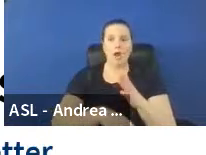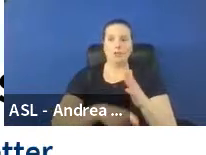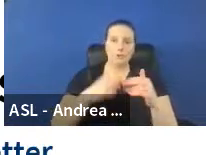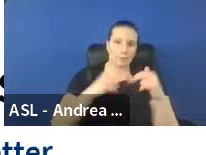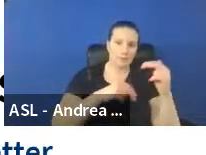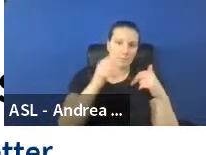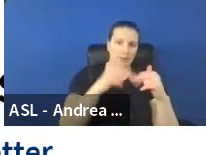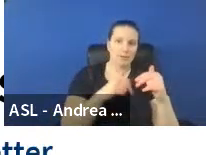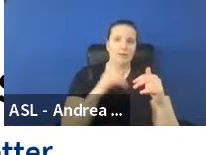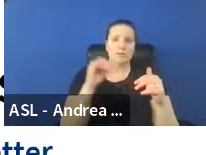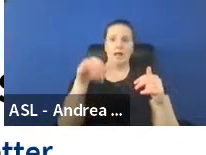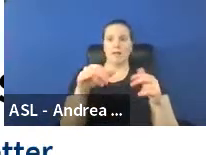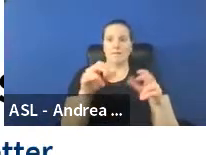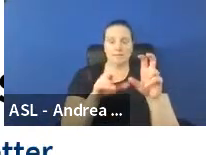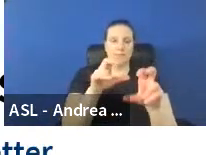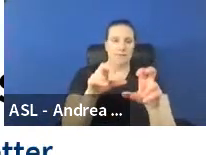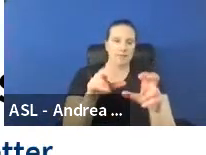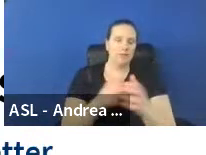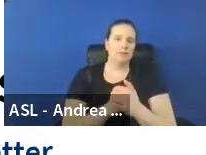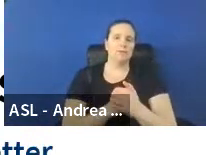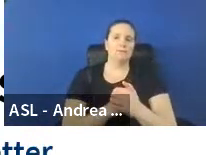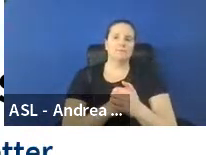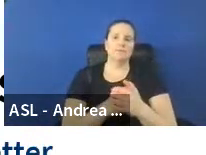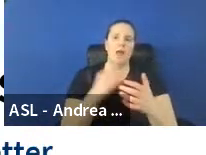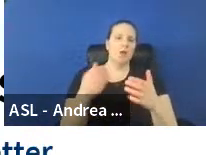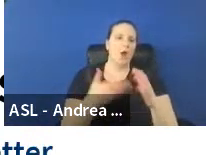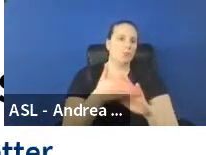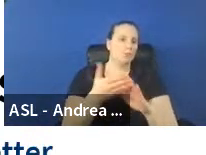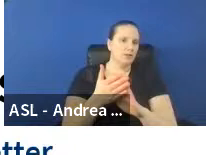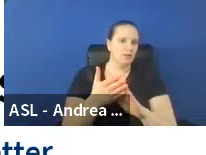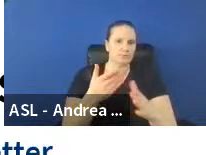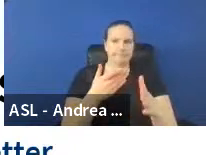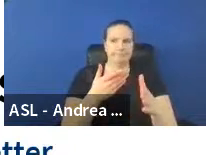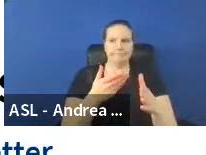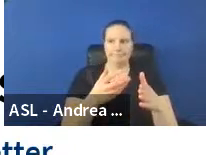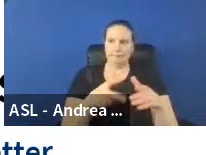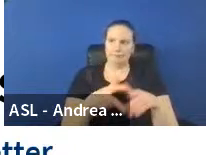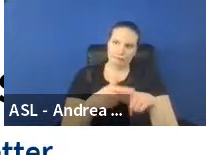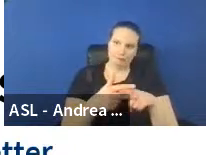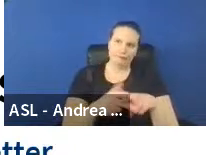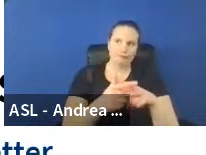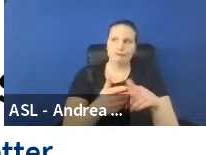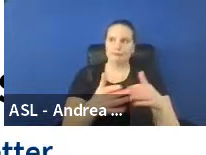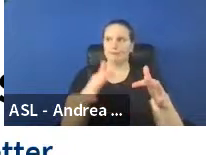given investment, as well as operations and maintenance costs, so sort of the daily